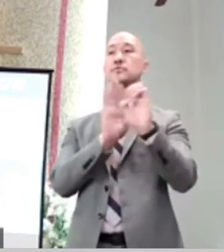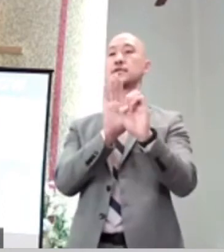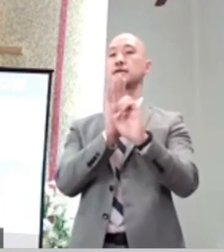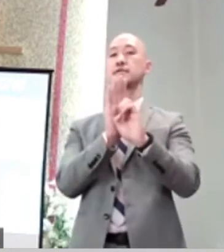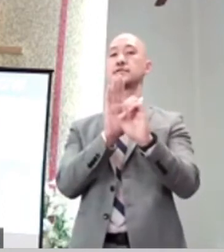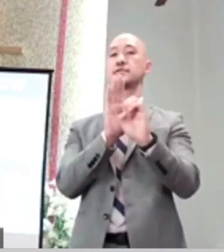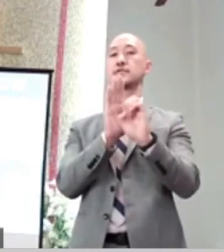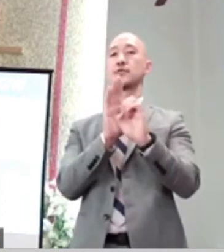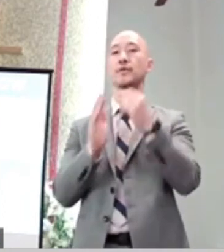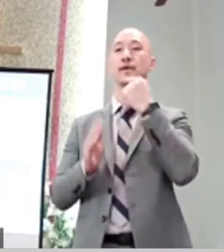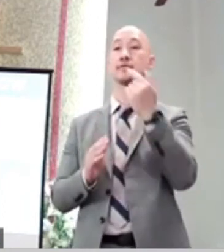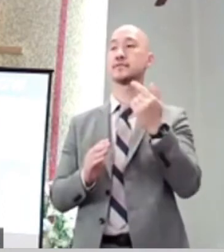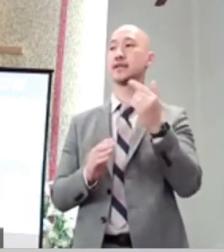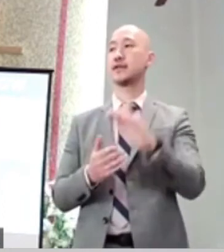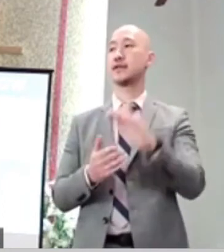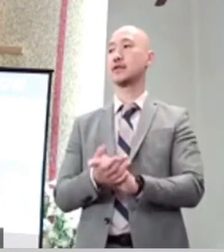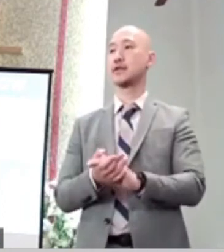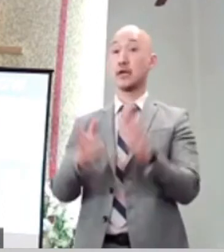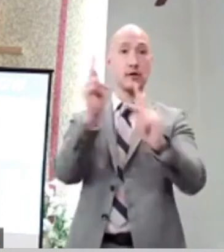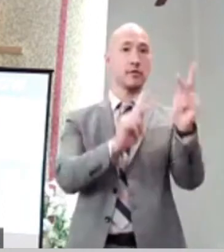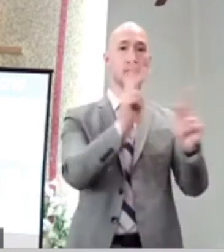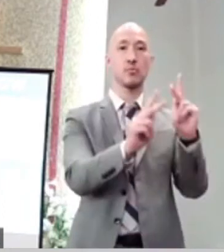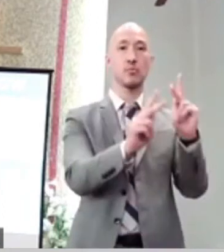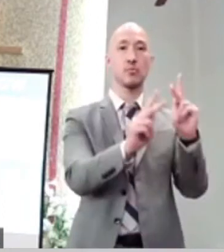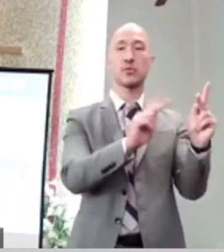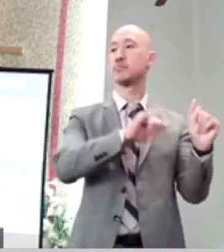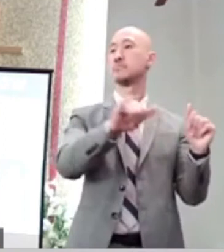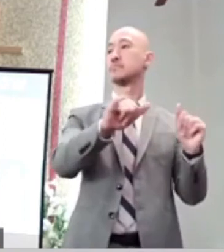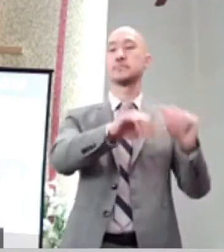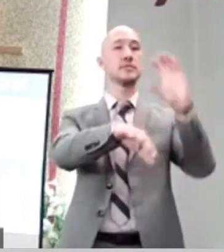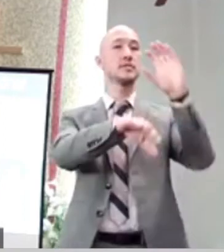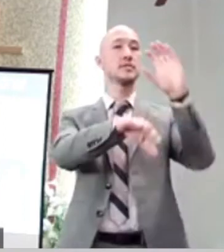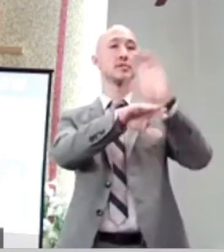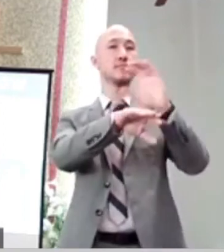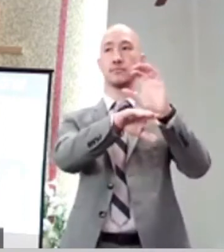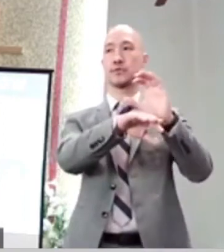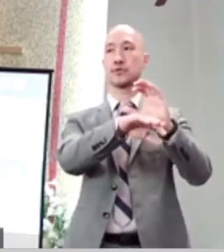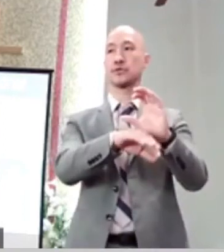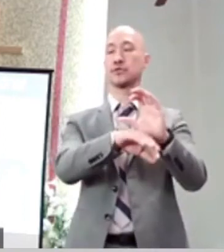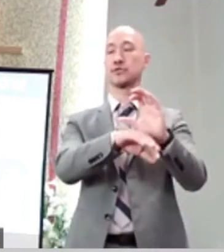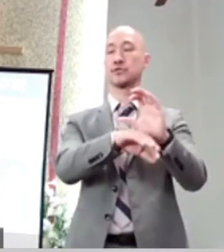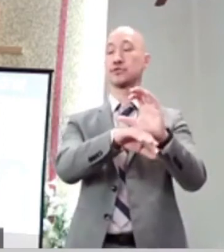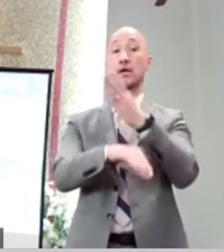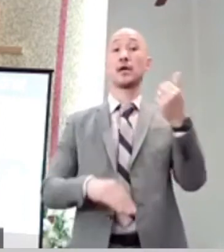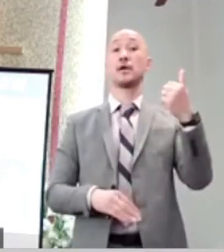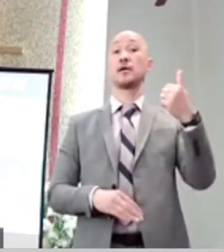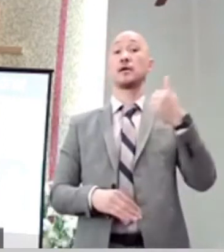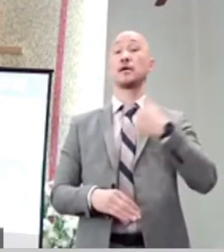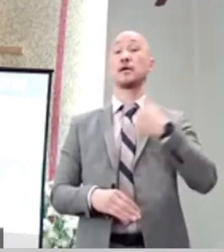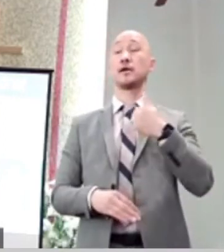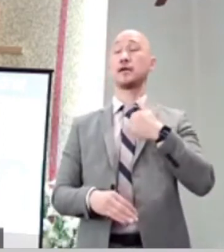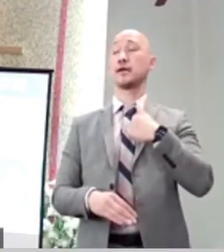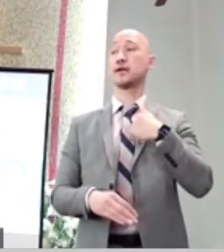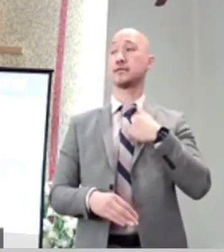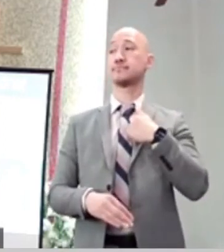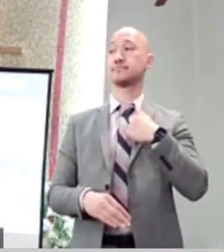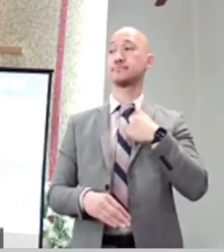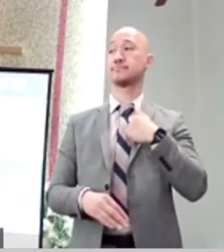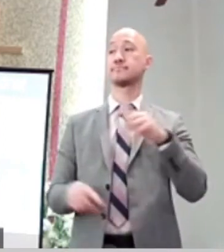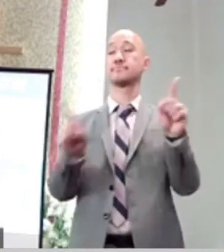place. So we're happy. Who would go to a wedding and say, we're announcing a fast